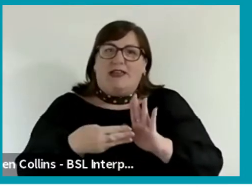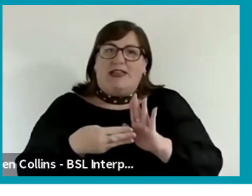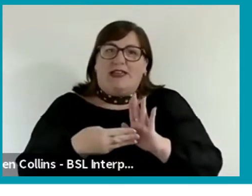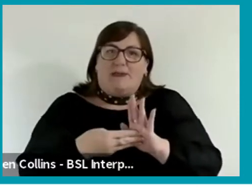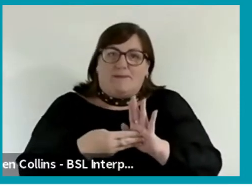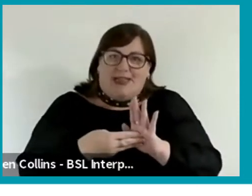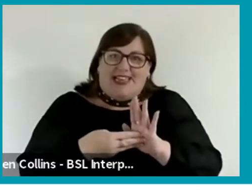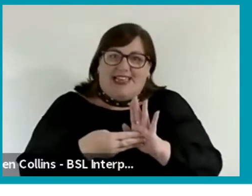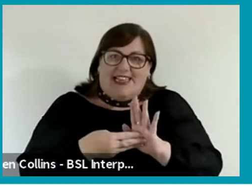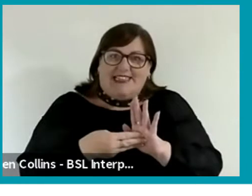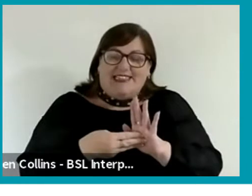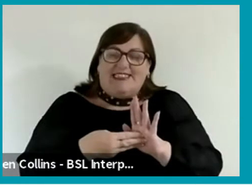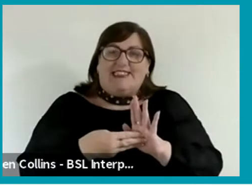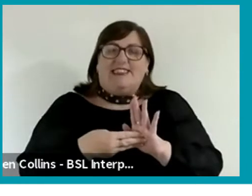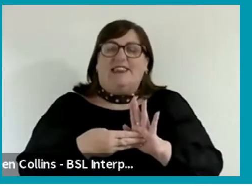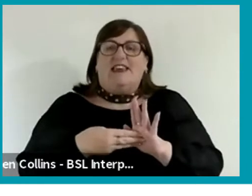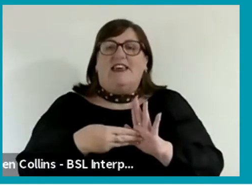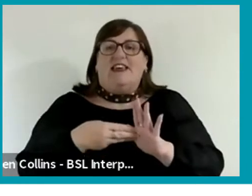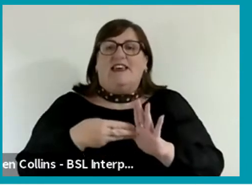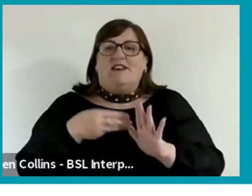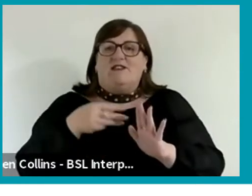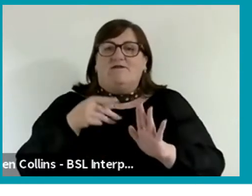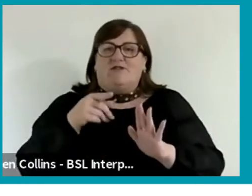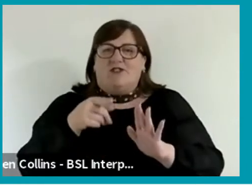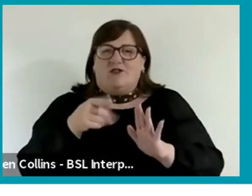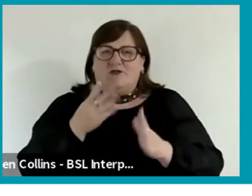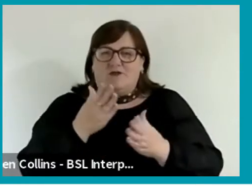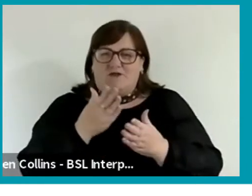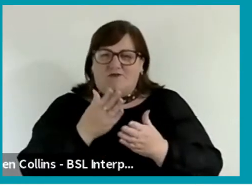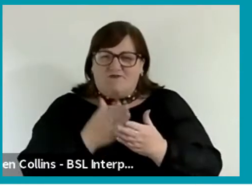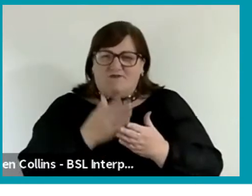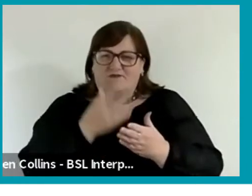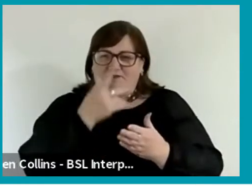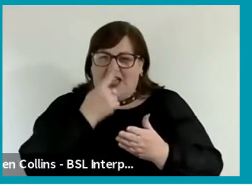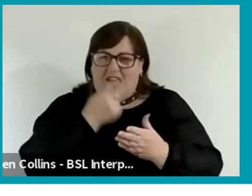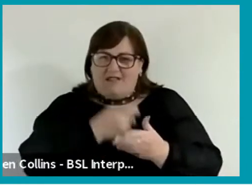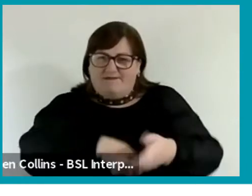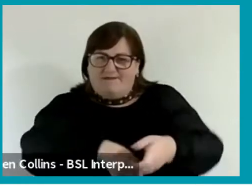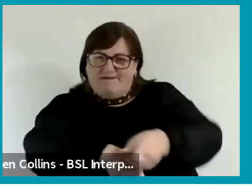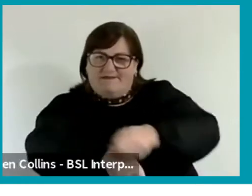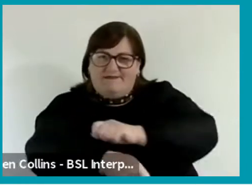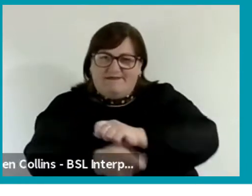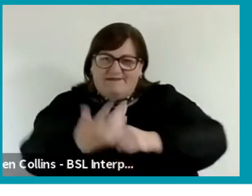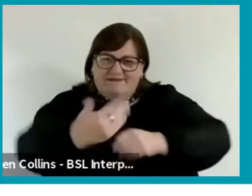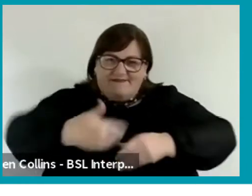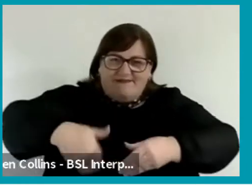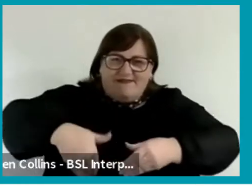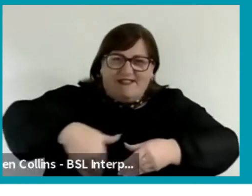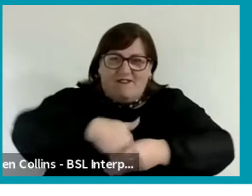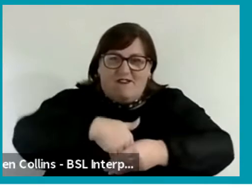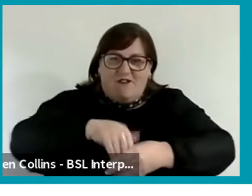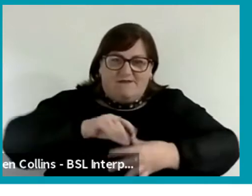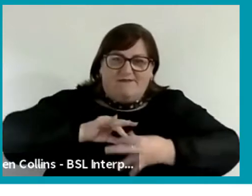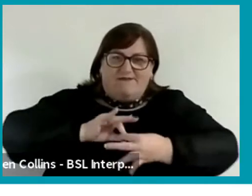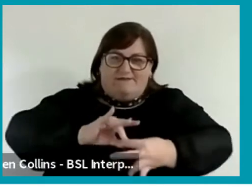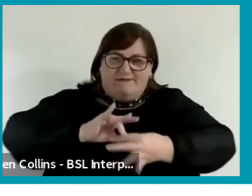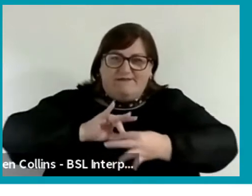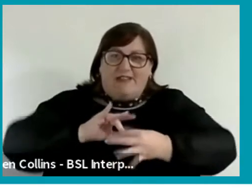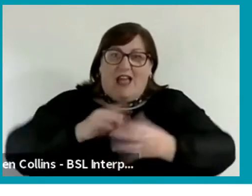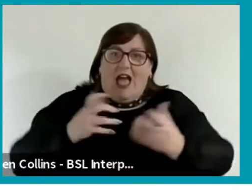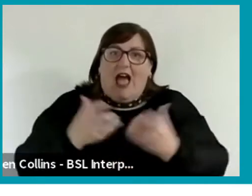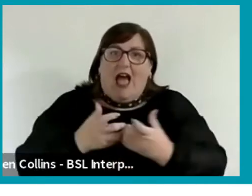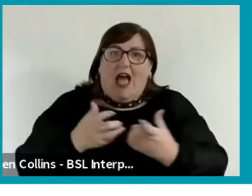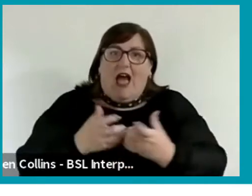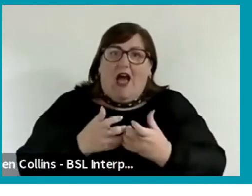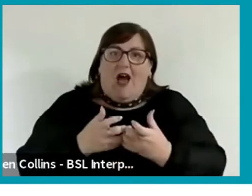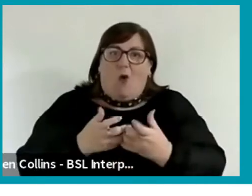have an option to really to get involved here and be interactive. So we have a chat box that allows you to have